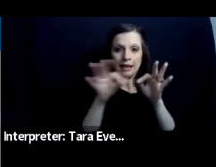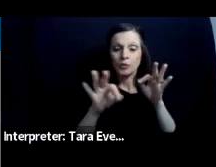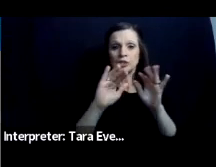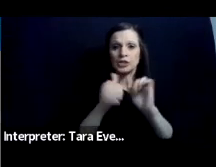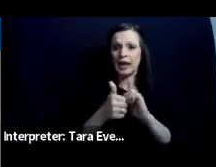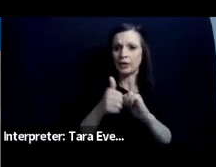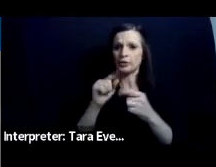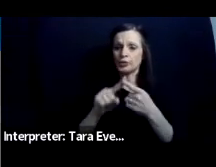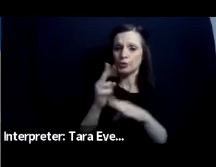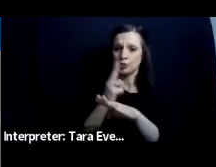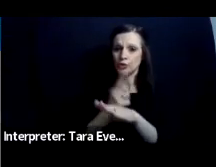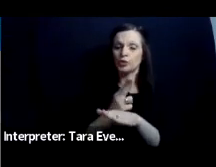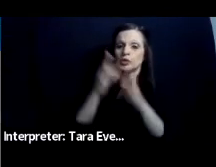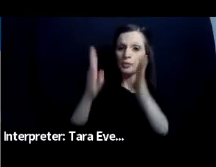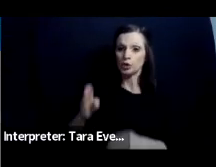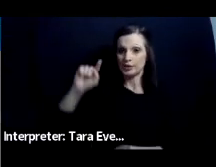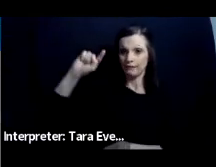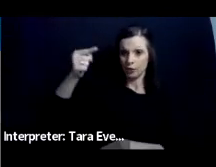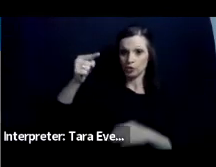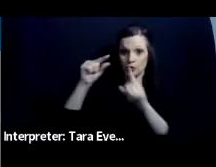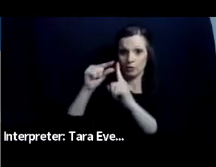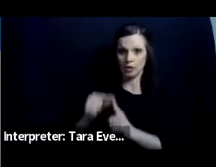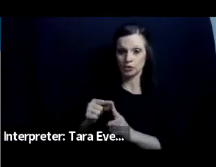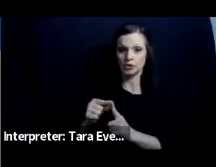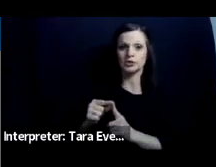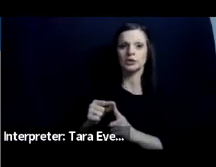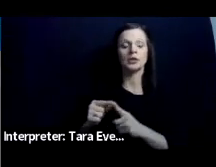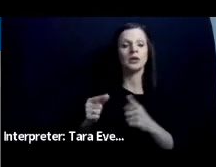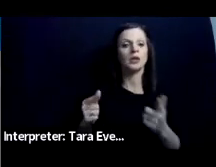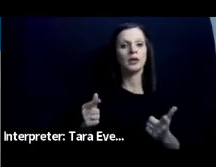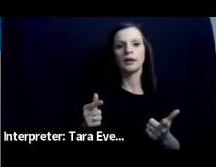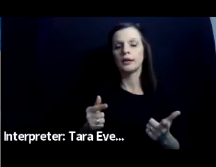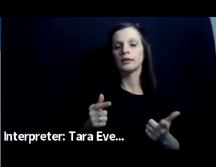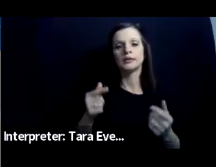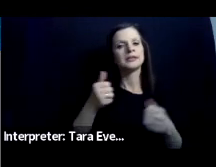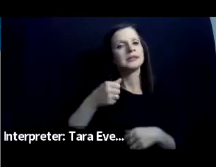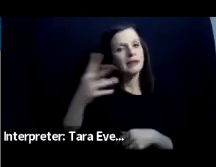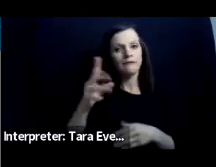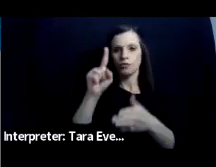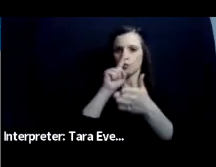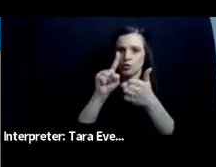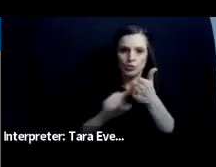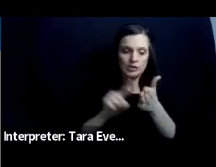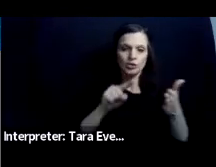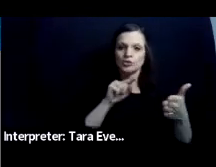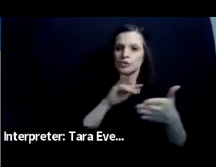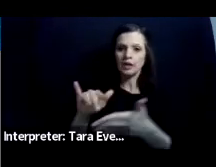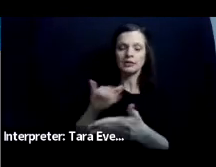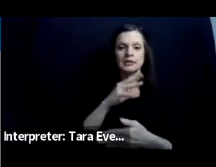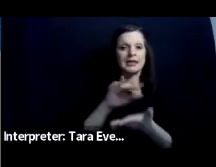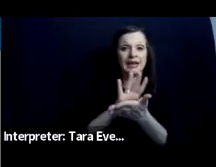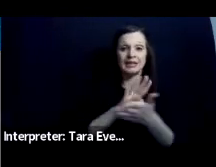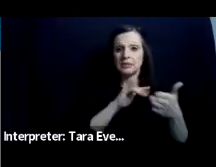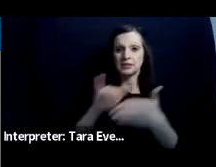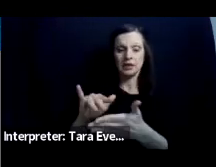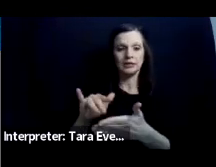terminology. And it has gone through incredible vetting. Several research studies and academic studies have been cited if